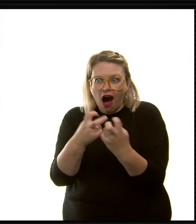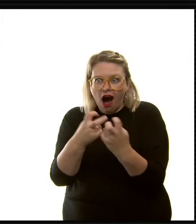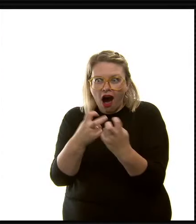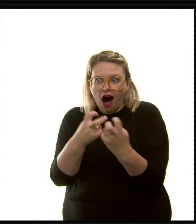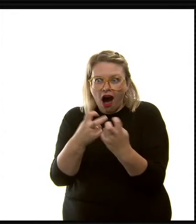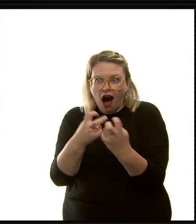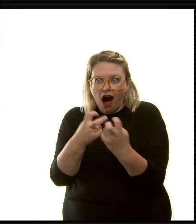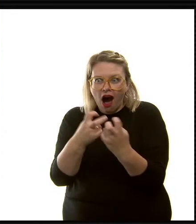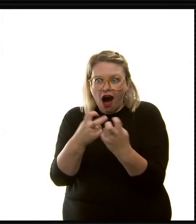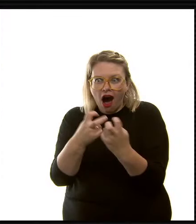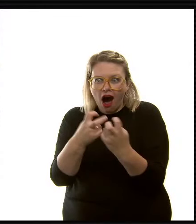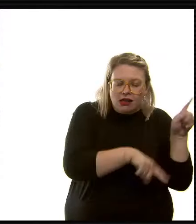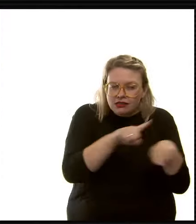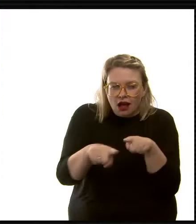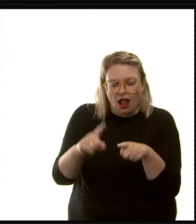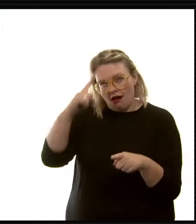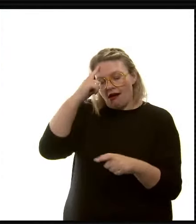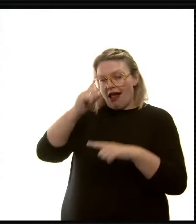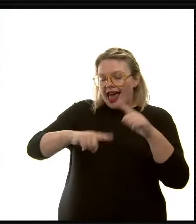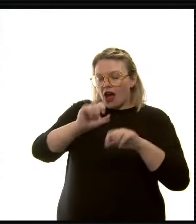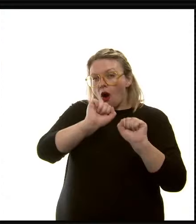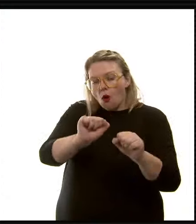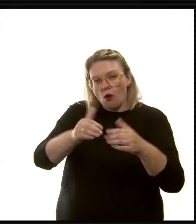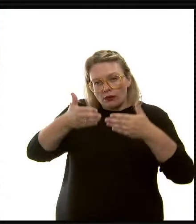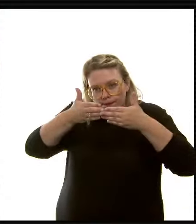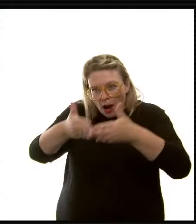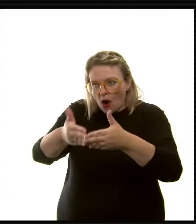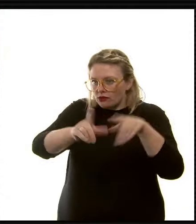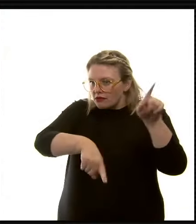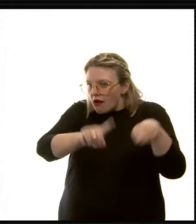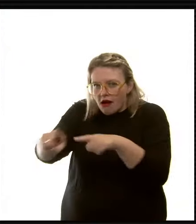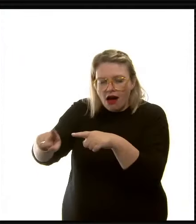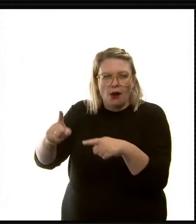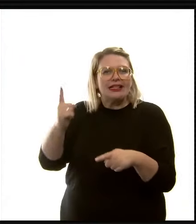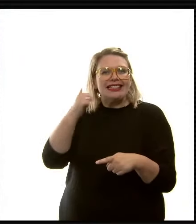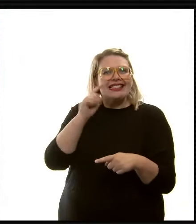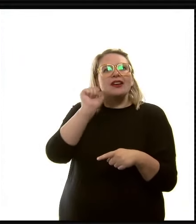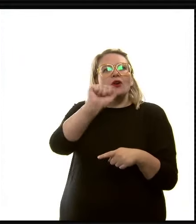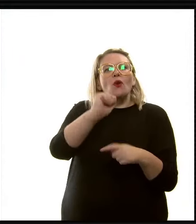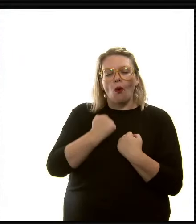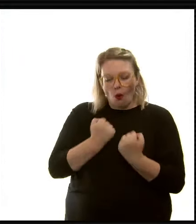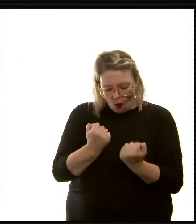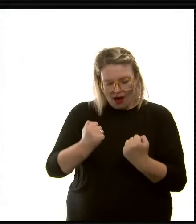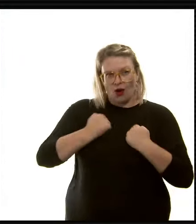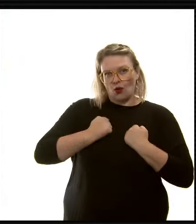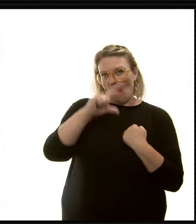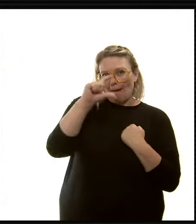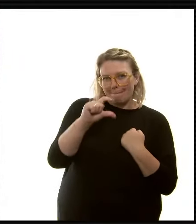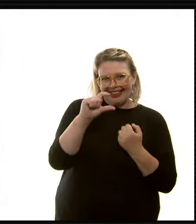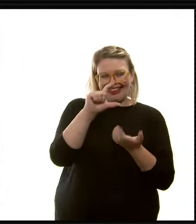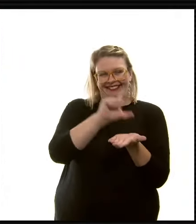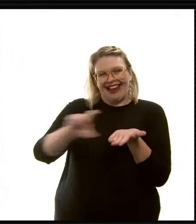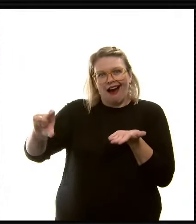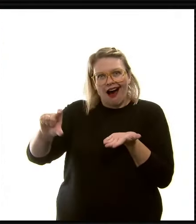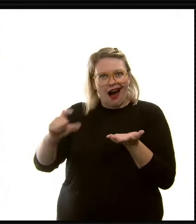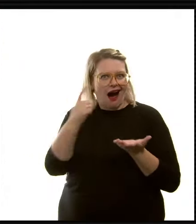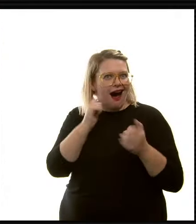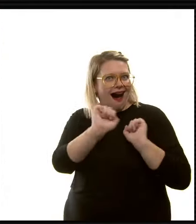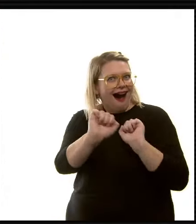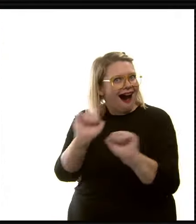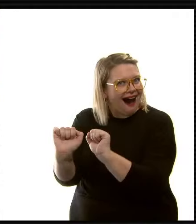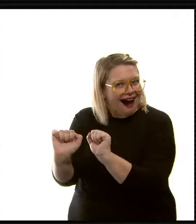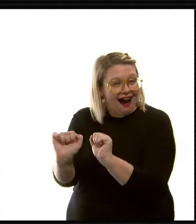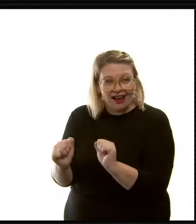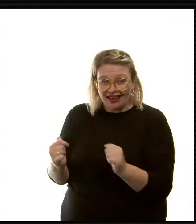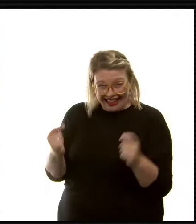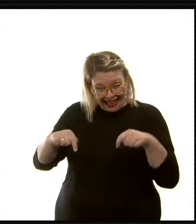pirate ship of your imagination, and unleash your inner minifig. Oh, mine is unleashed, Vic. We're here for everyone, whether you've just